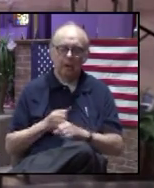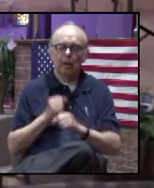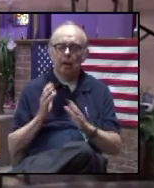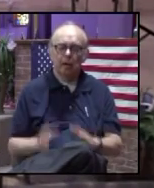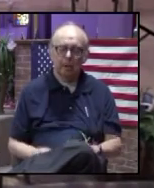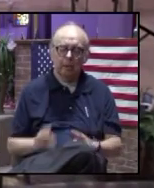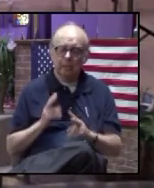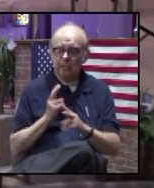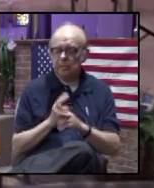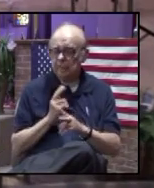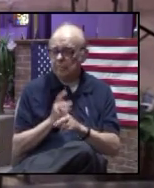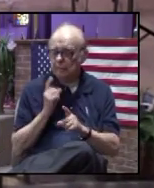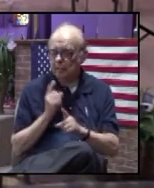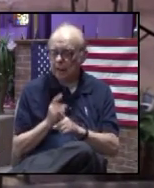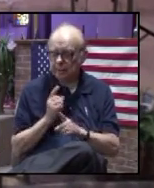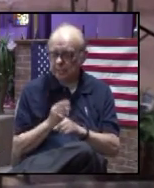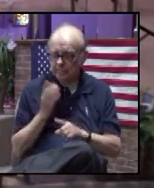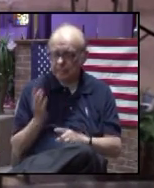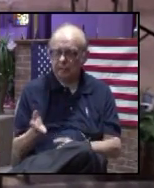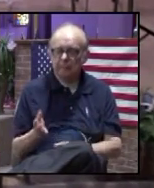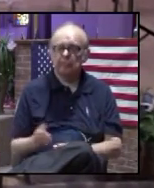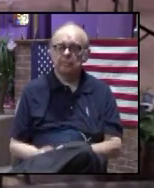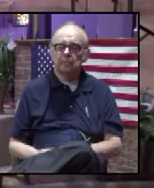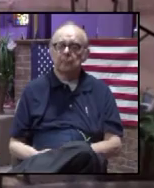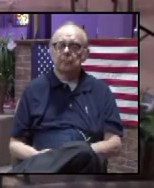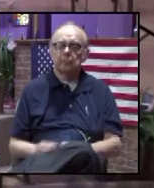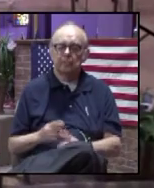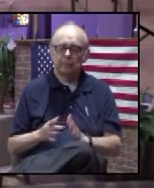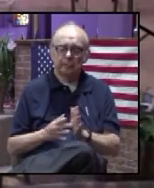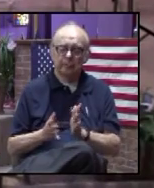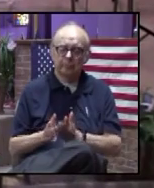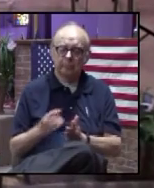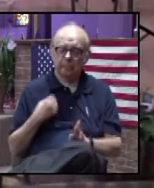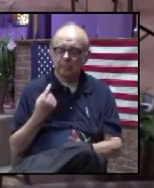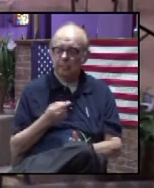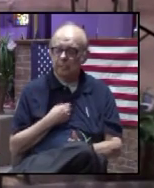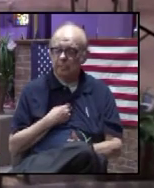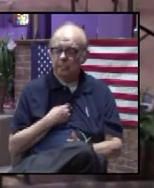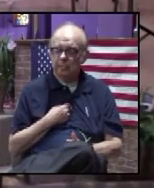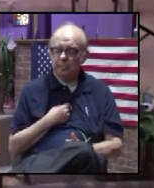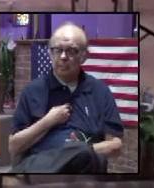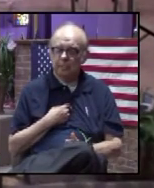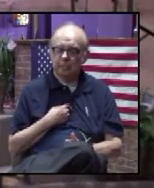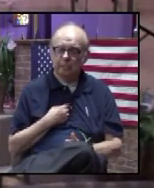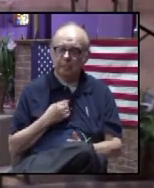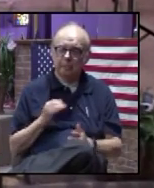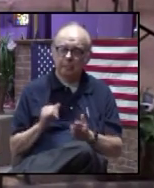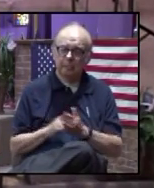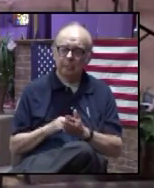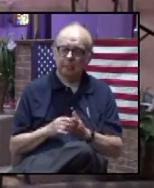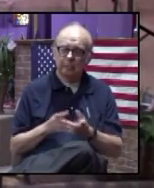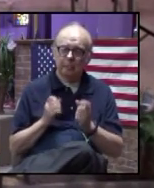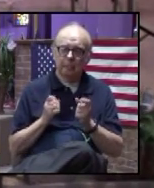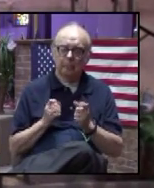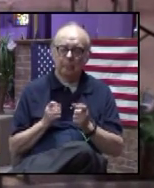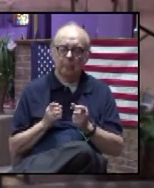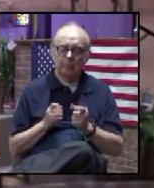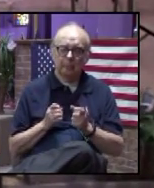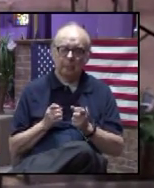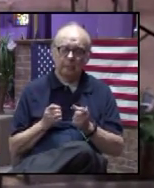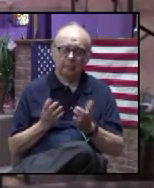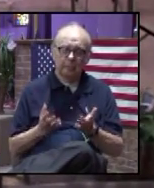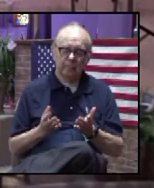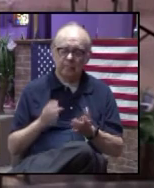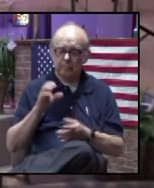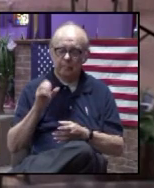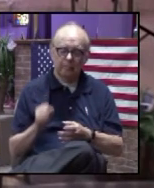was taken care of there. And then the Bible tells them that all of a sudden, you know, they waited till the